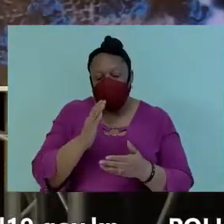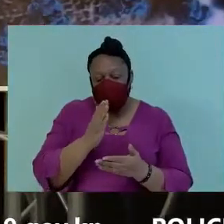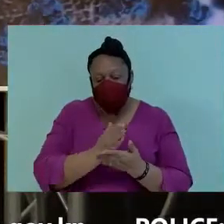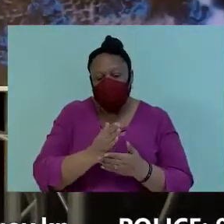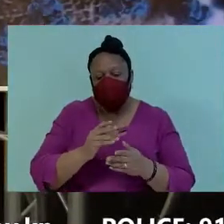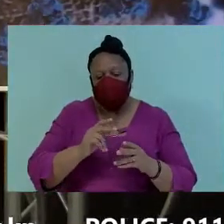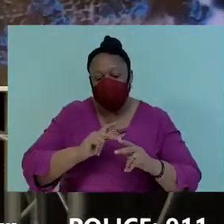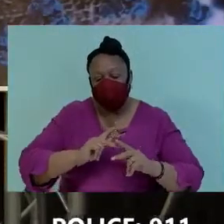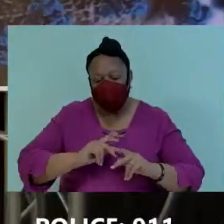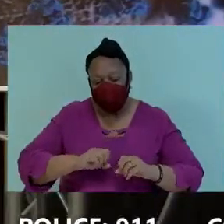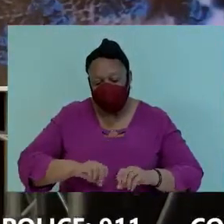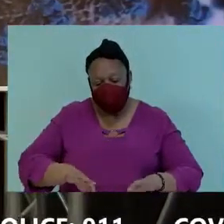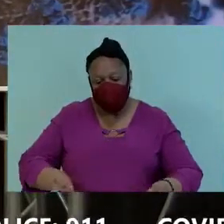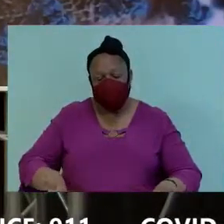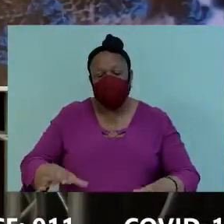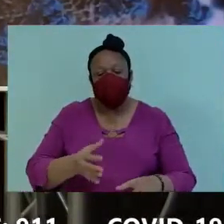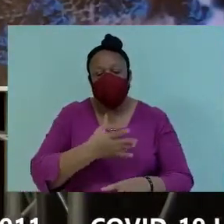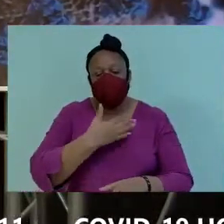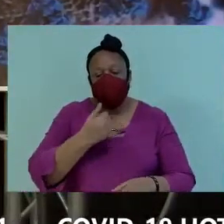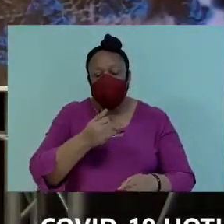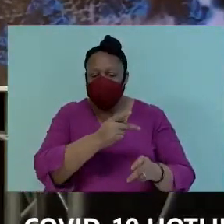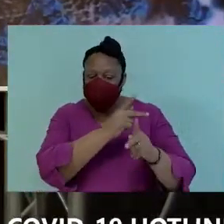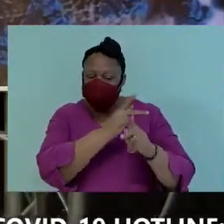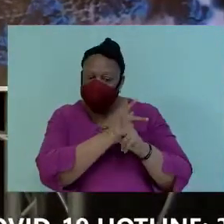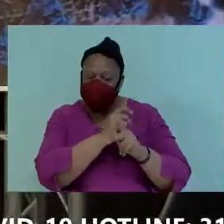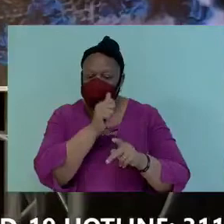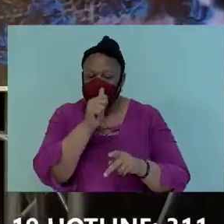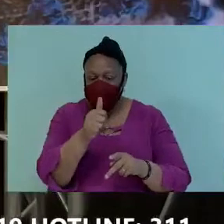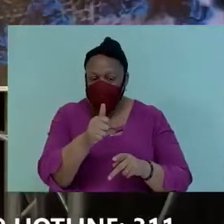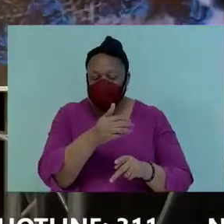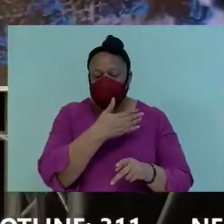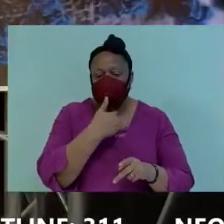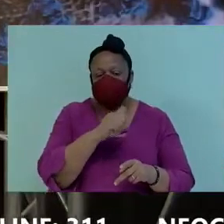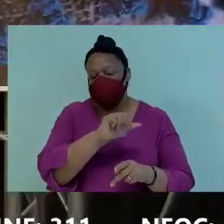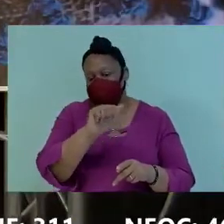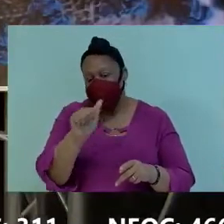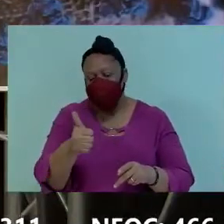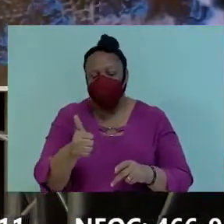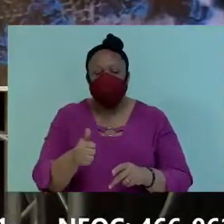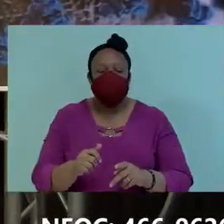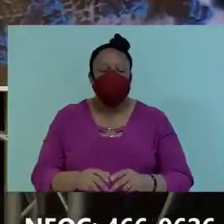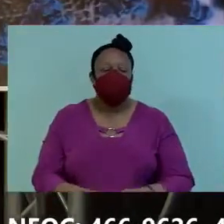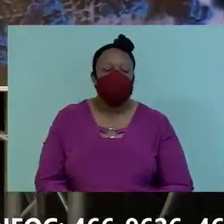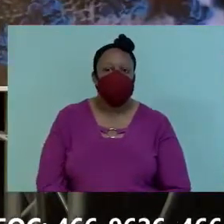protect themselves and to protect each other.